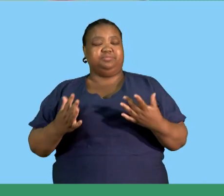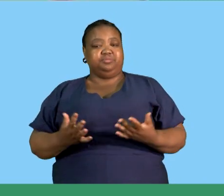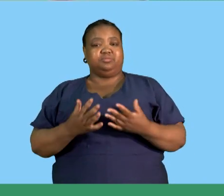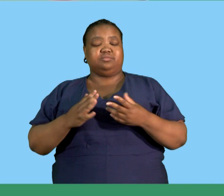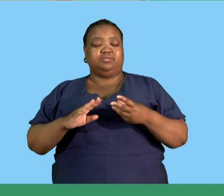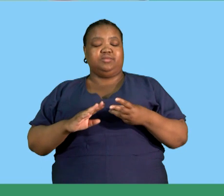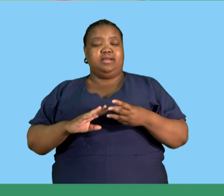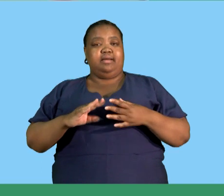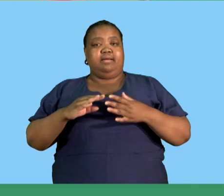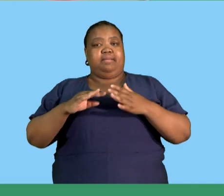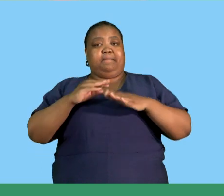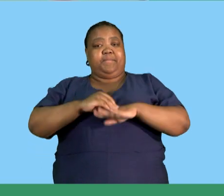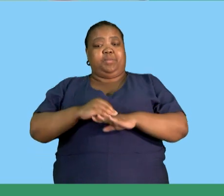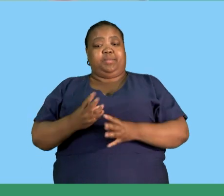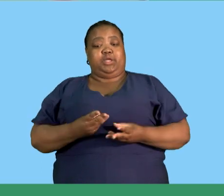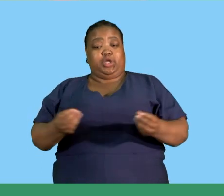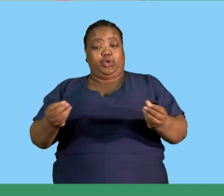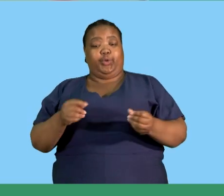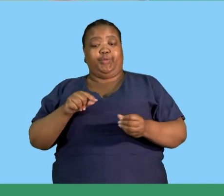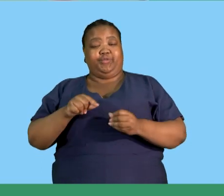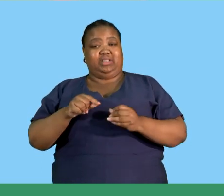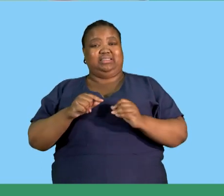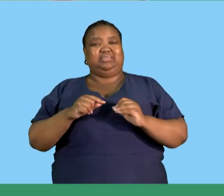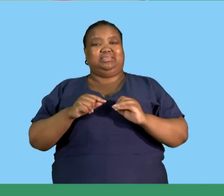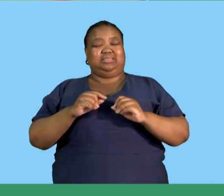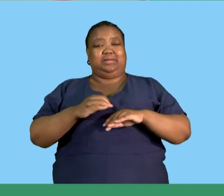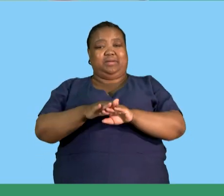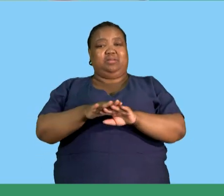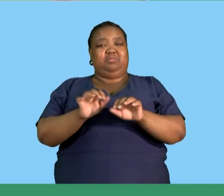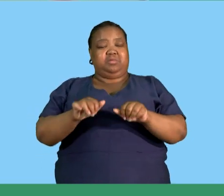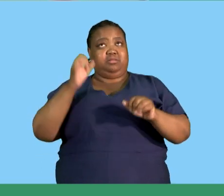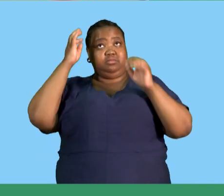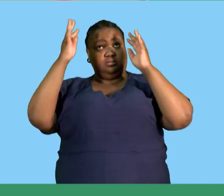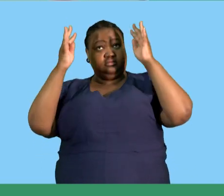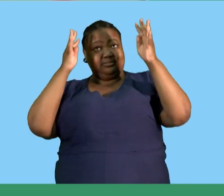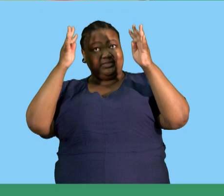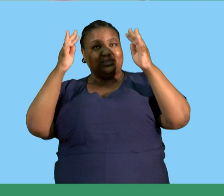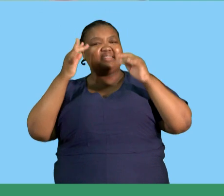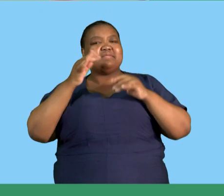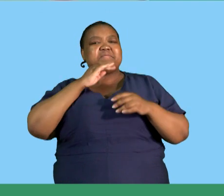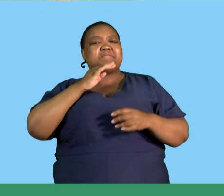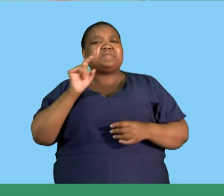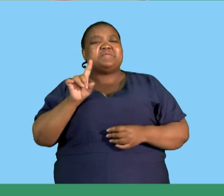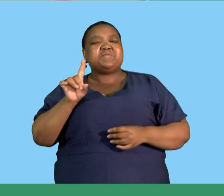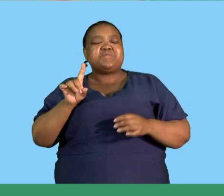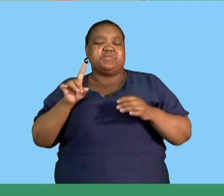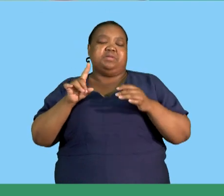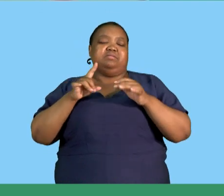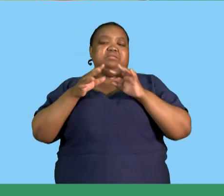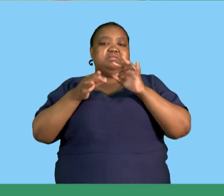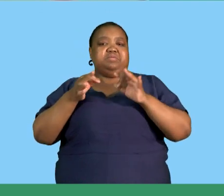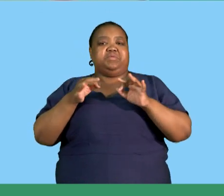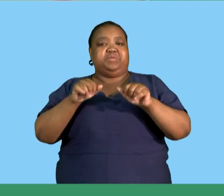the impacts of these problem solving techniques. Then we will define creative thinking. We'll speak about the benefits of creative